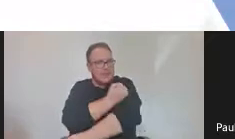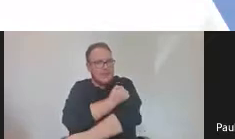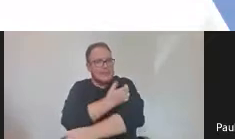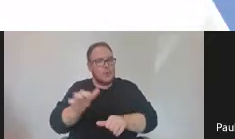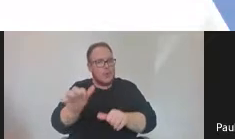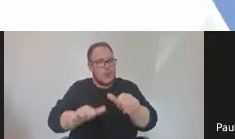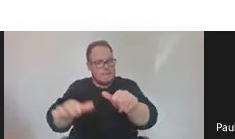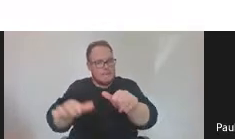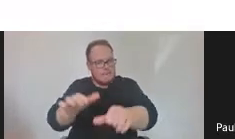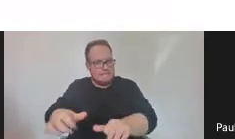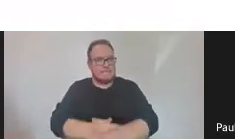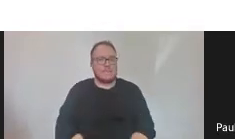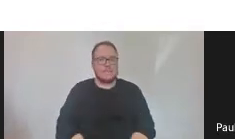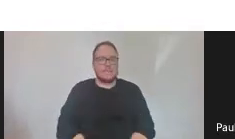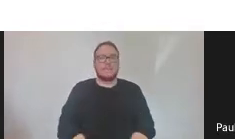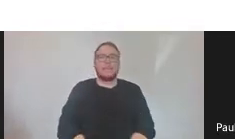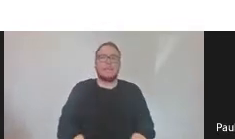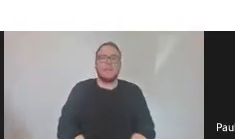please?